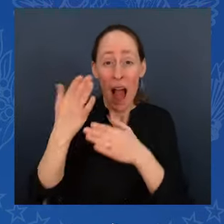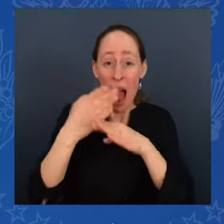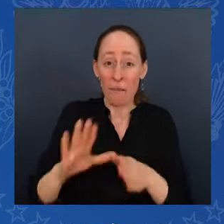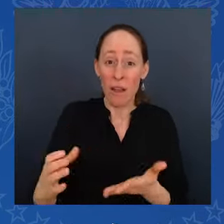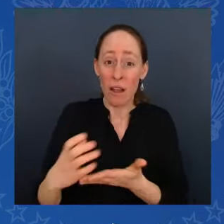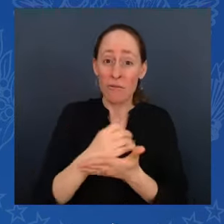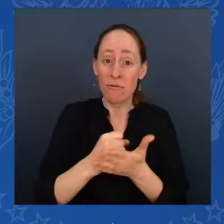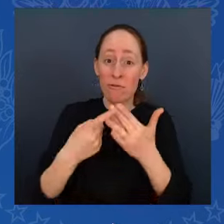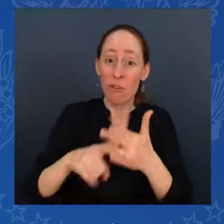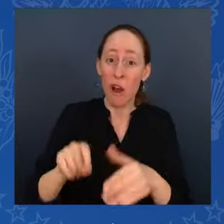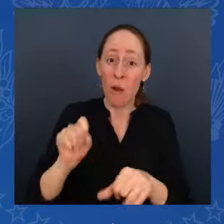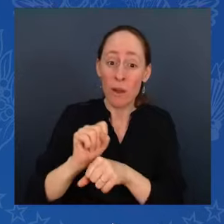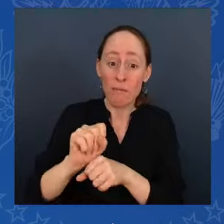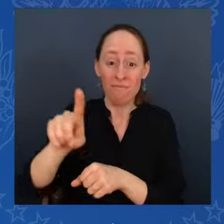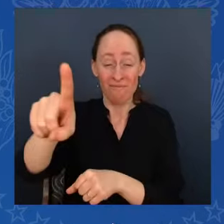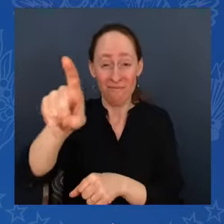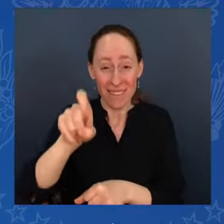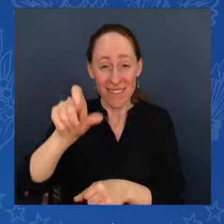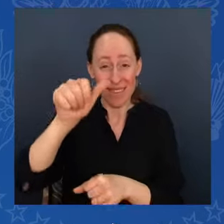But you need a skill.